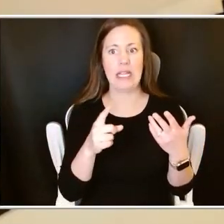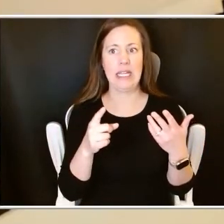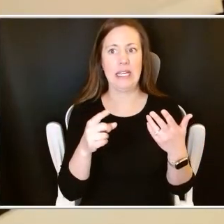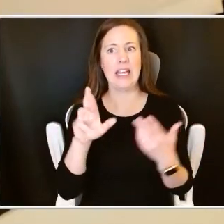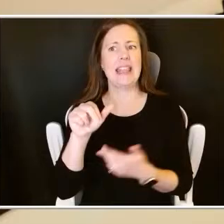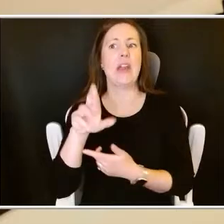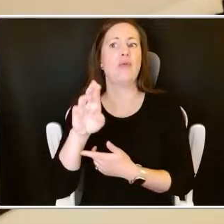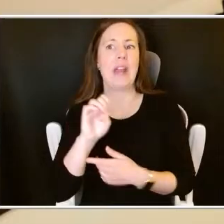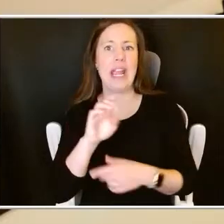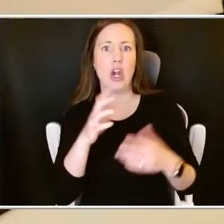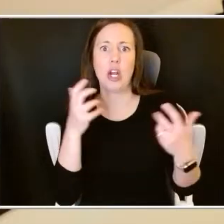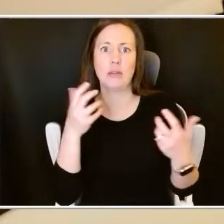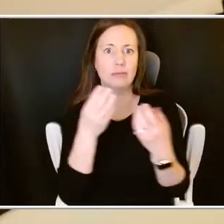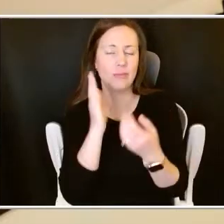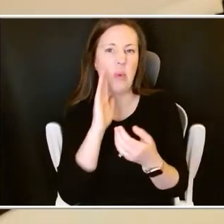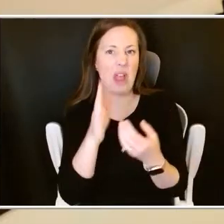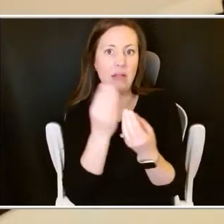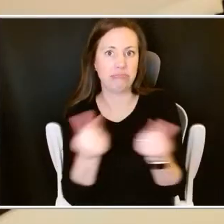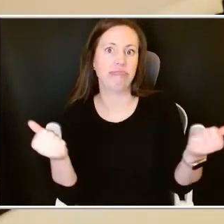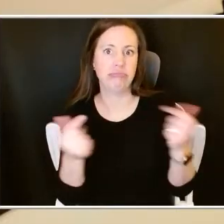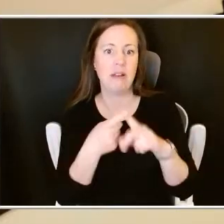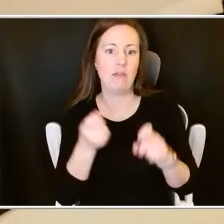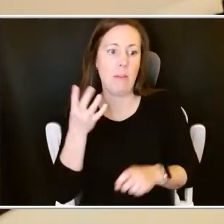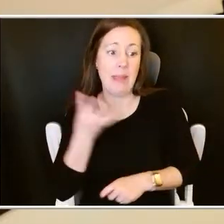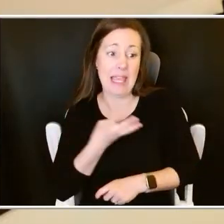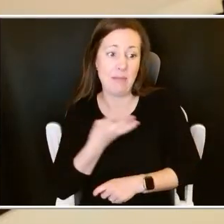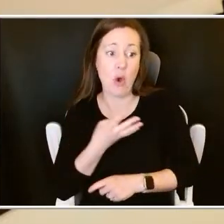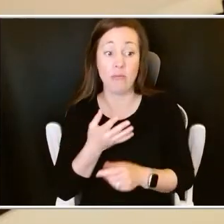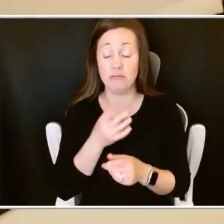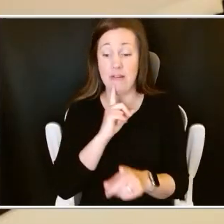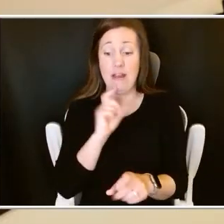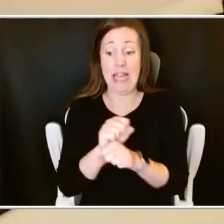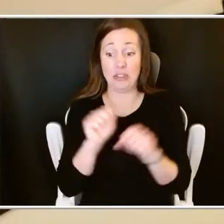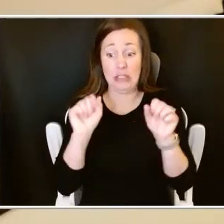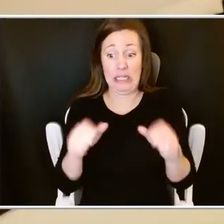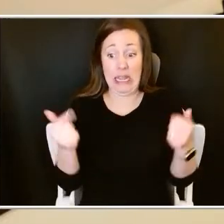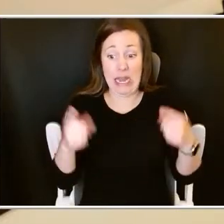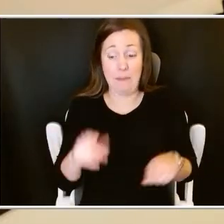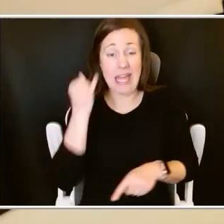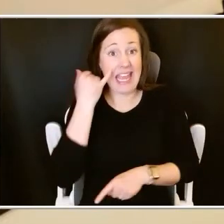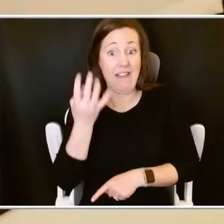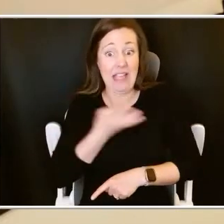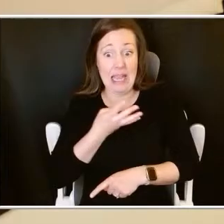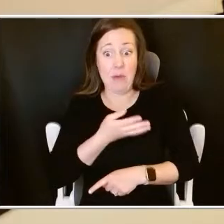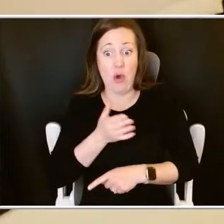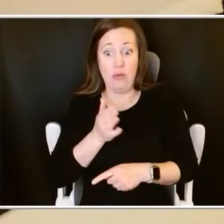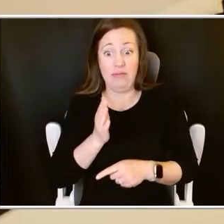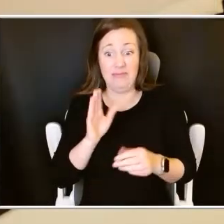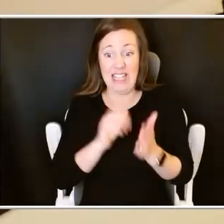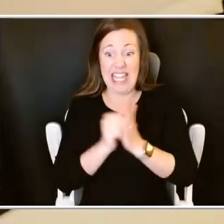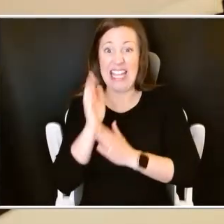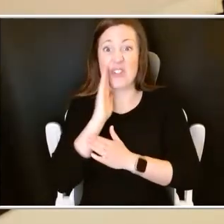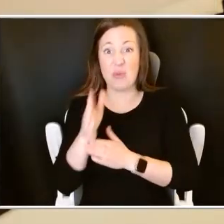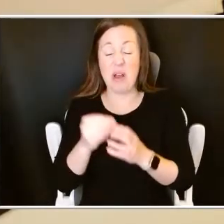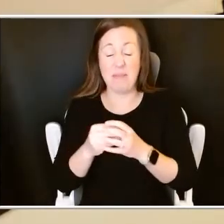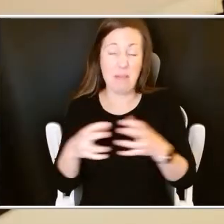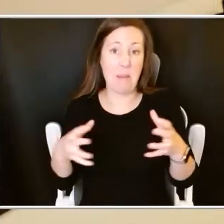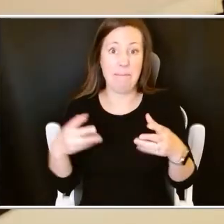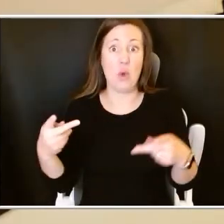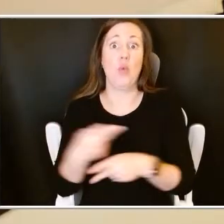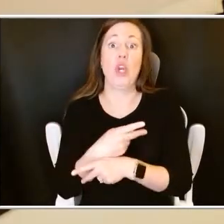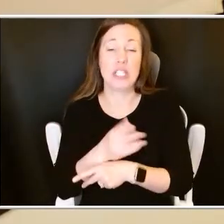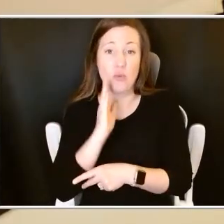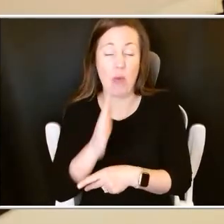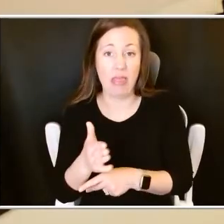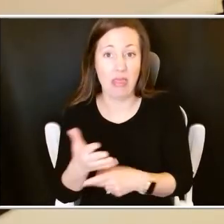to chemotherapy. On the contrary, some cases, if you give them chemotherapy, they actually do worse because you're suppressing their immune